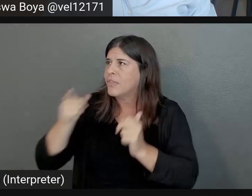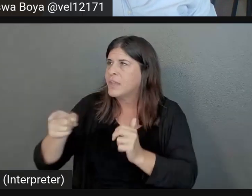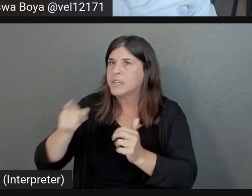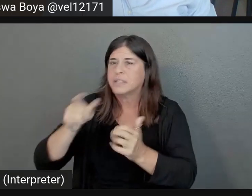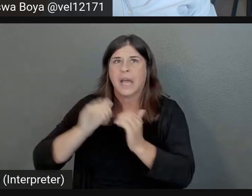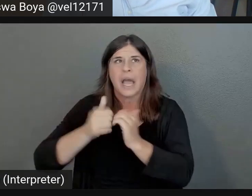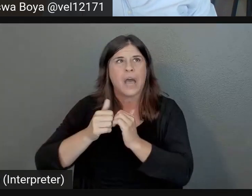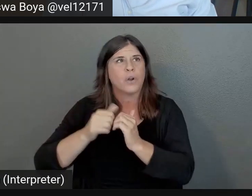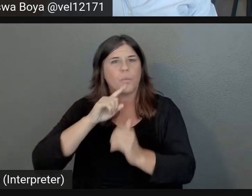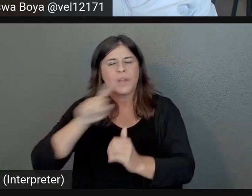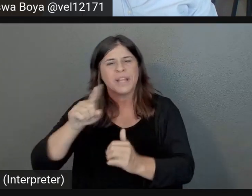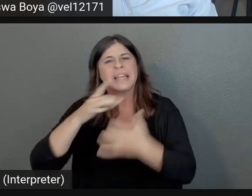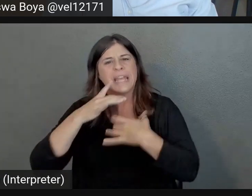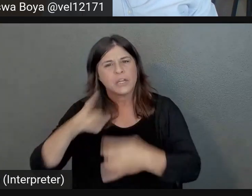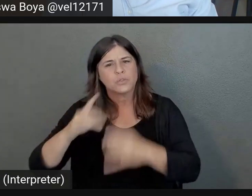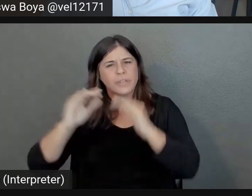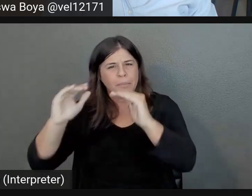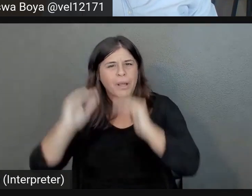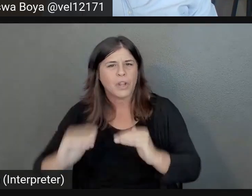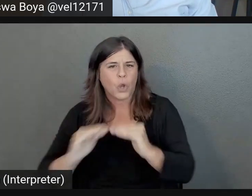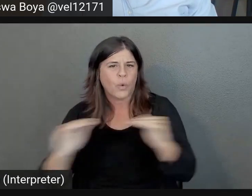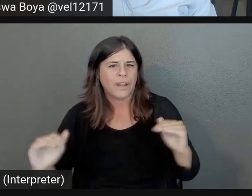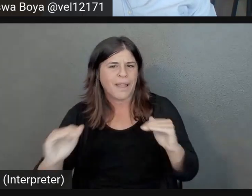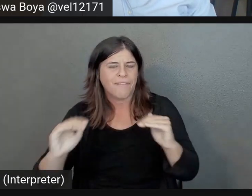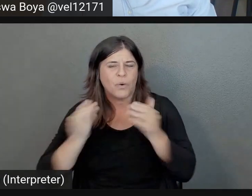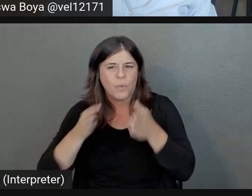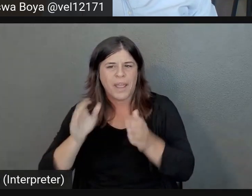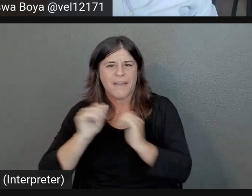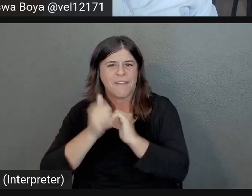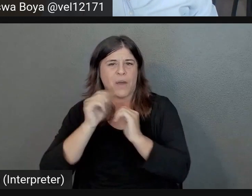very interesting but lower level mechanics of how to actually make that happen.